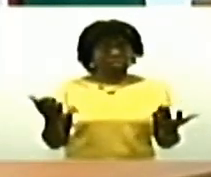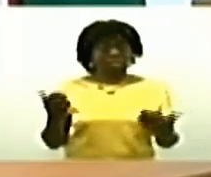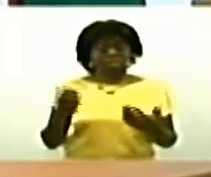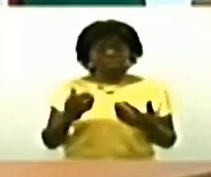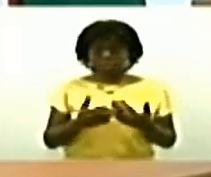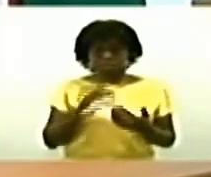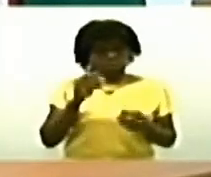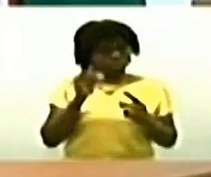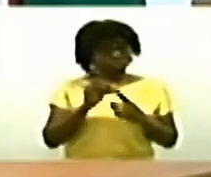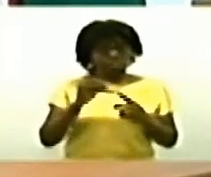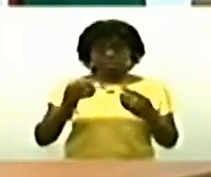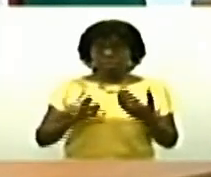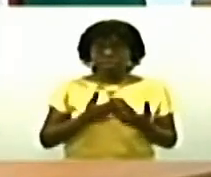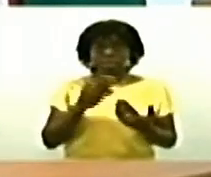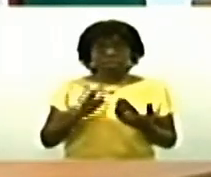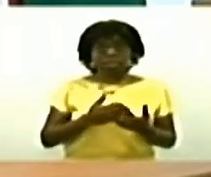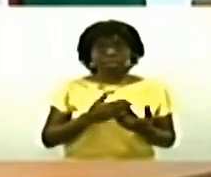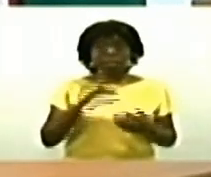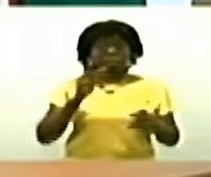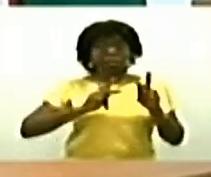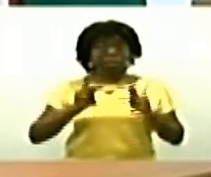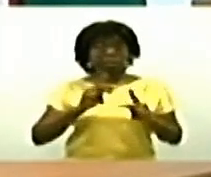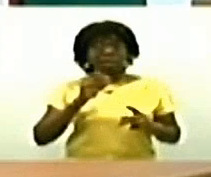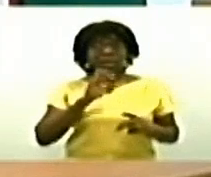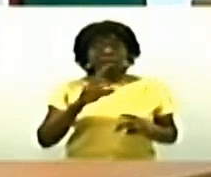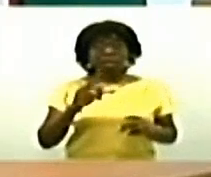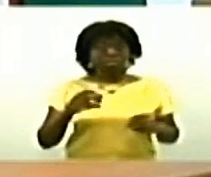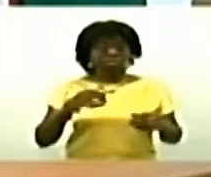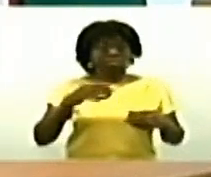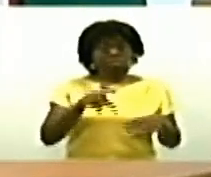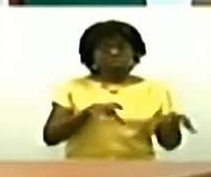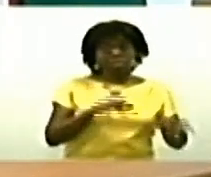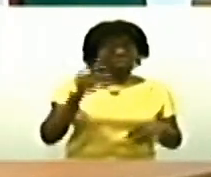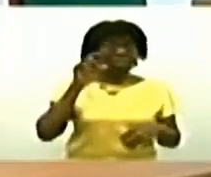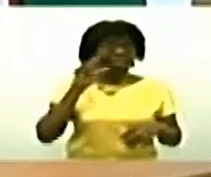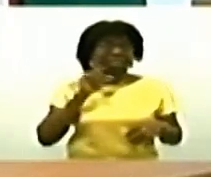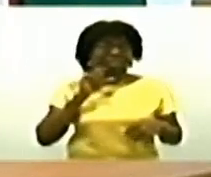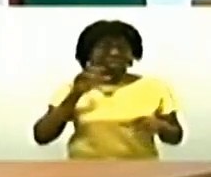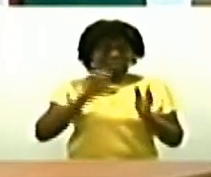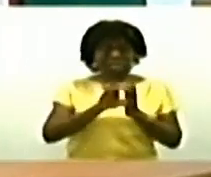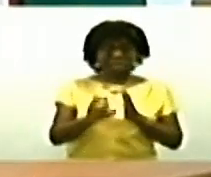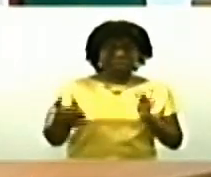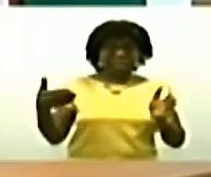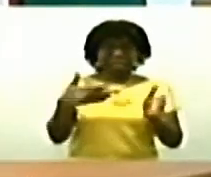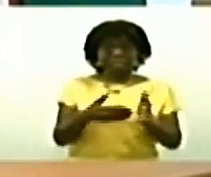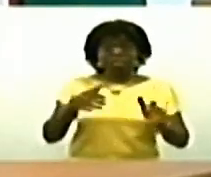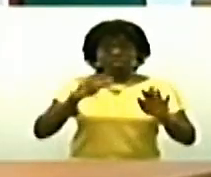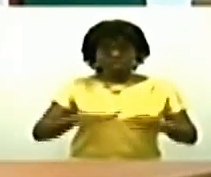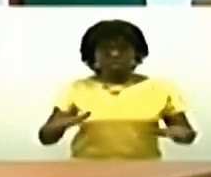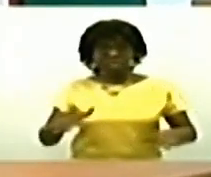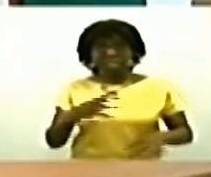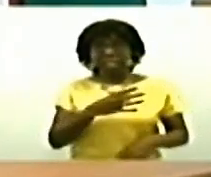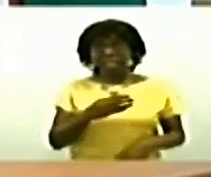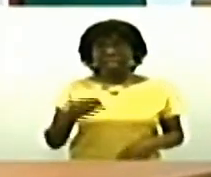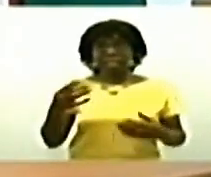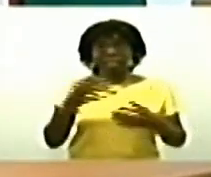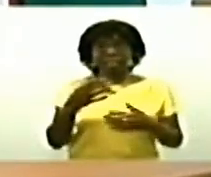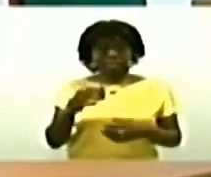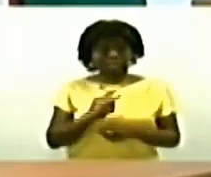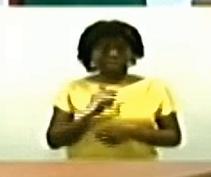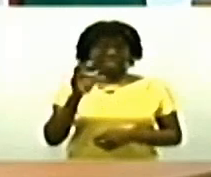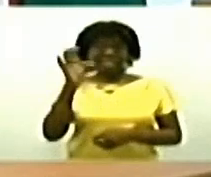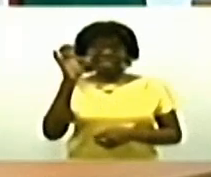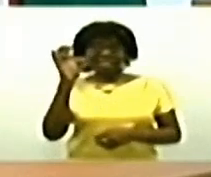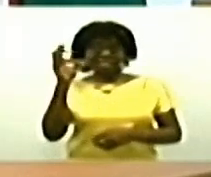lenient. People are committing sexual crimes against children, and they're getting 7 years in jail with